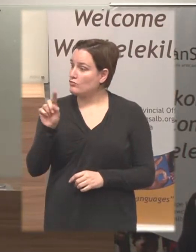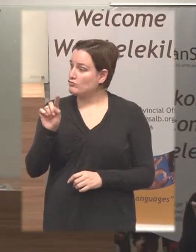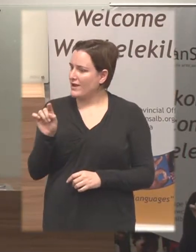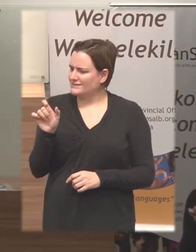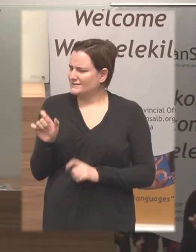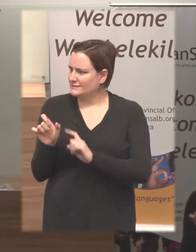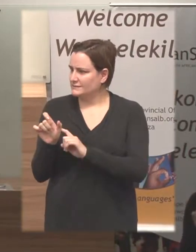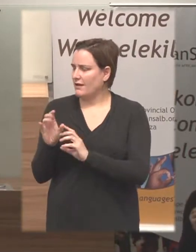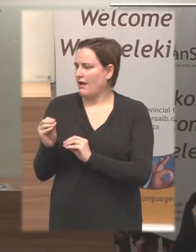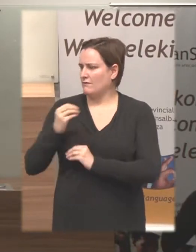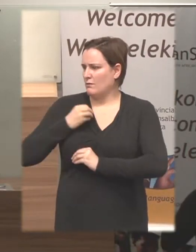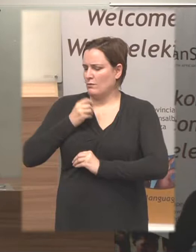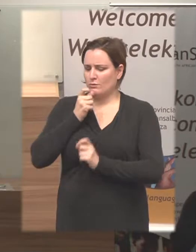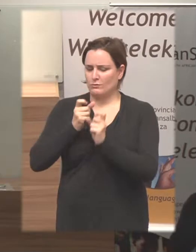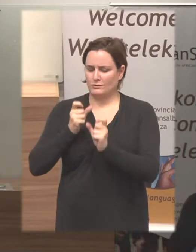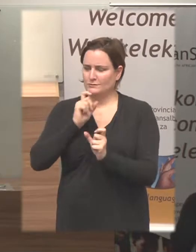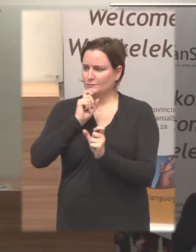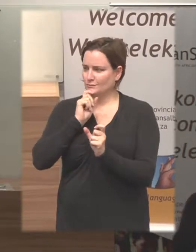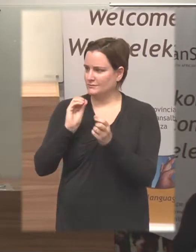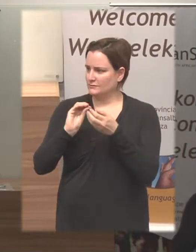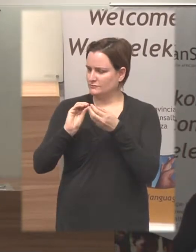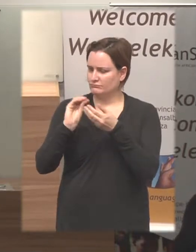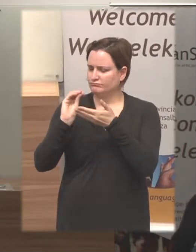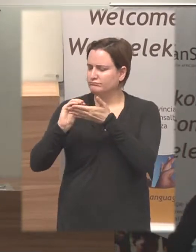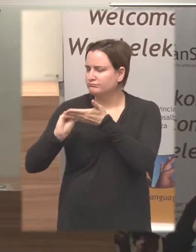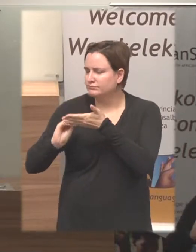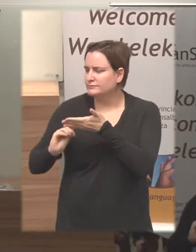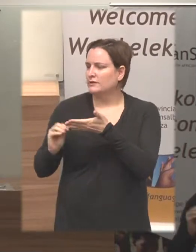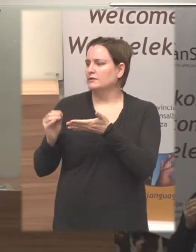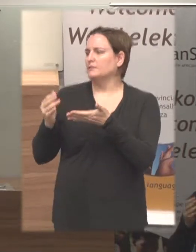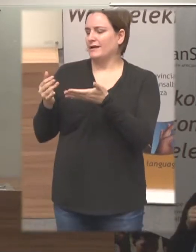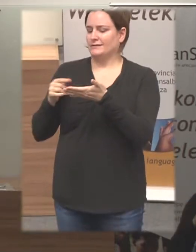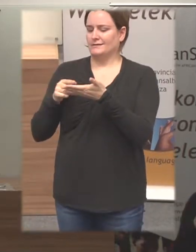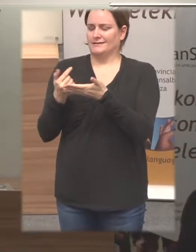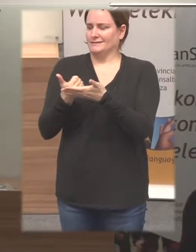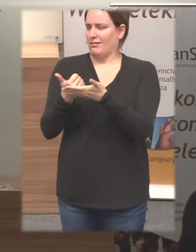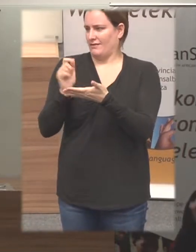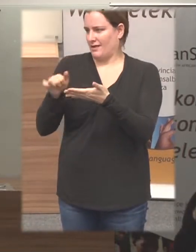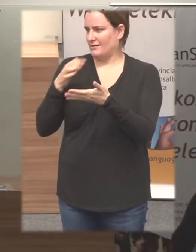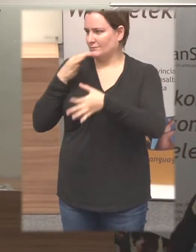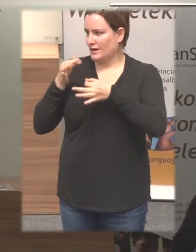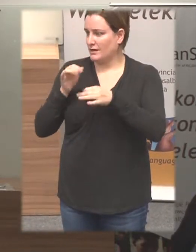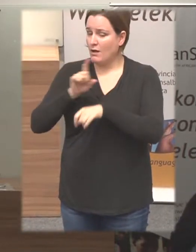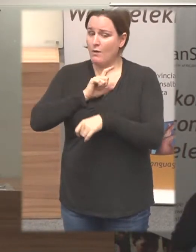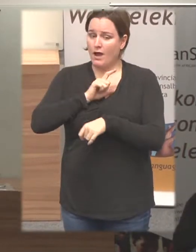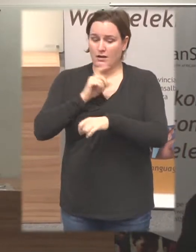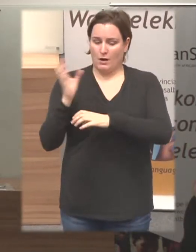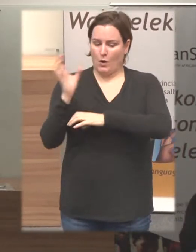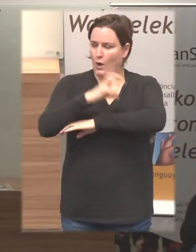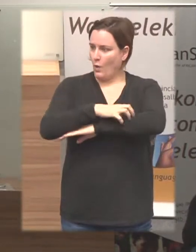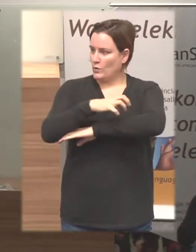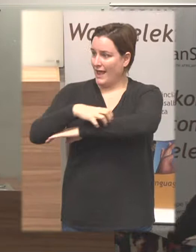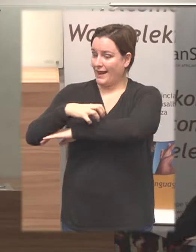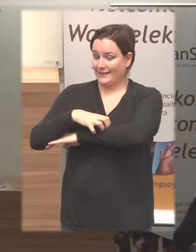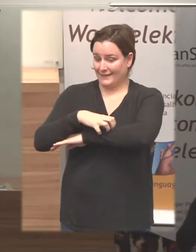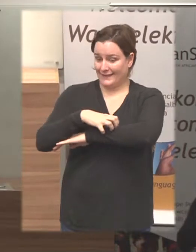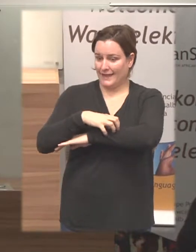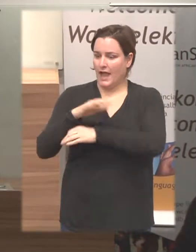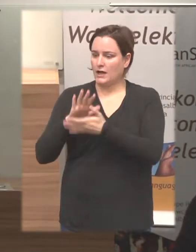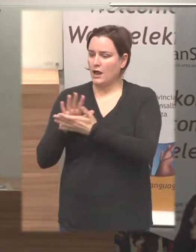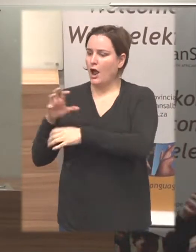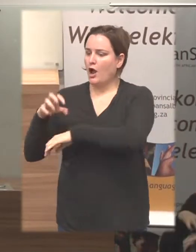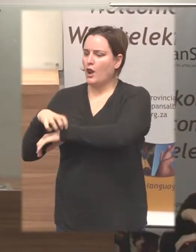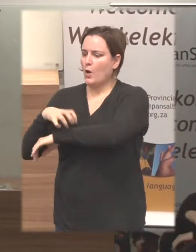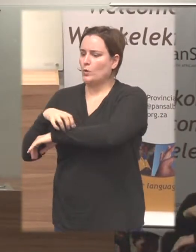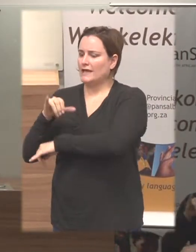going to try and do better than him in explaining how coloniality is different from colonialism.